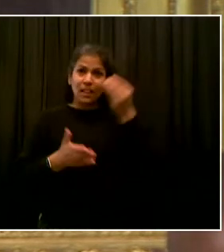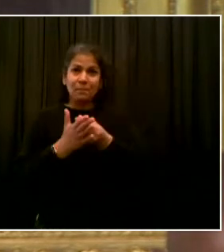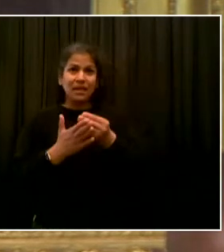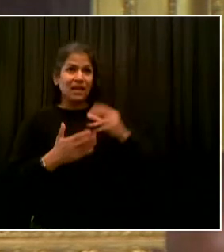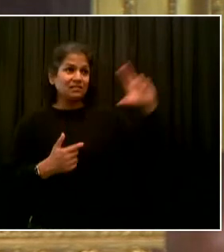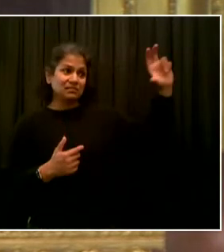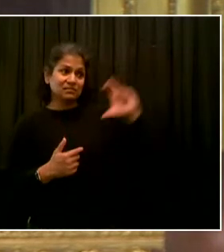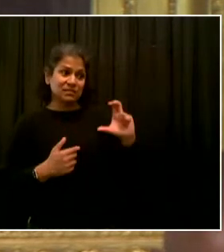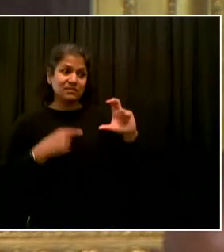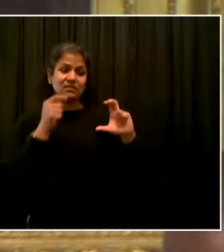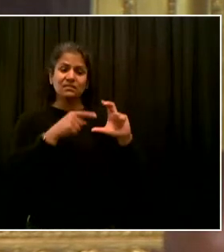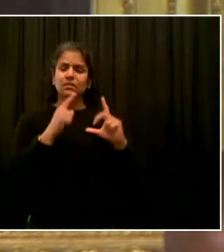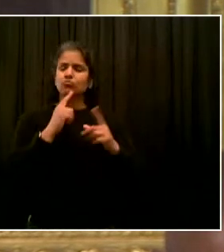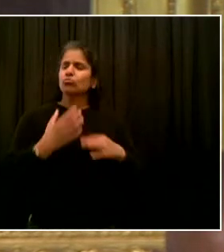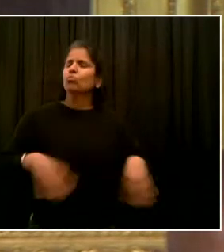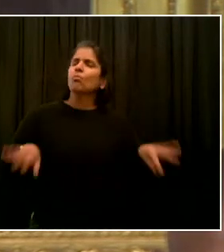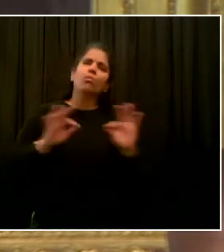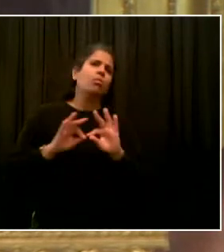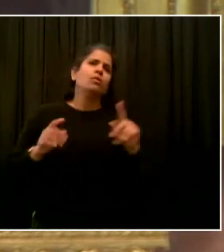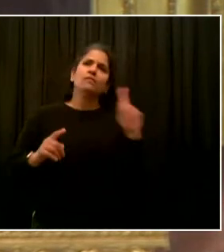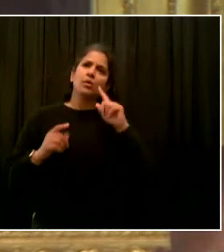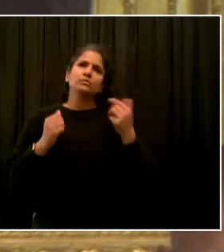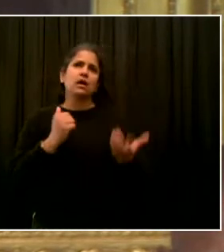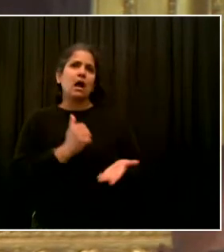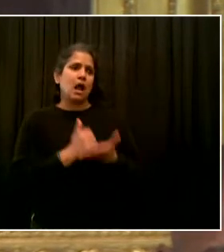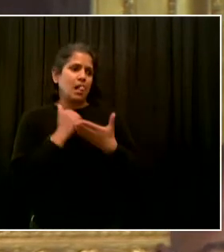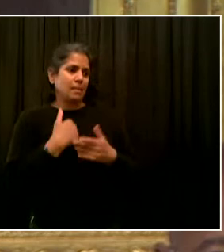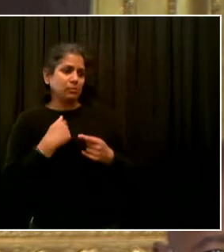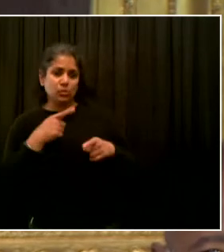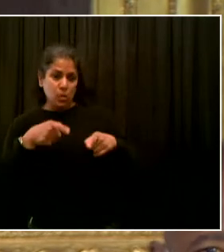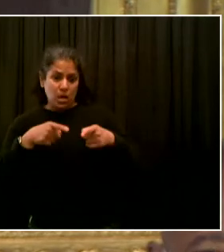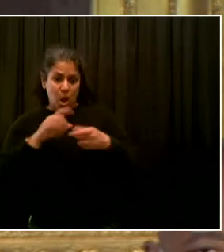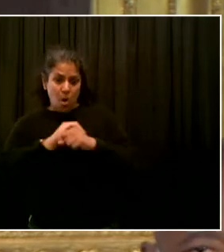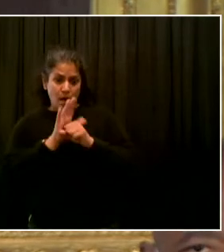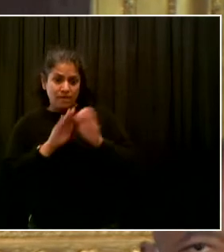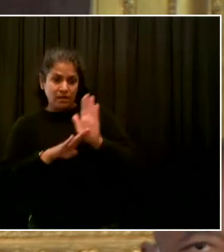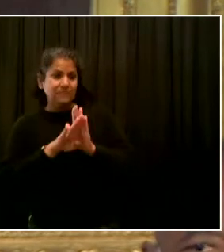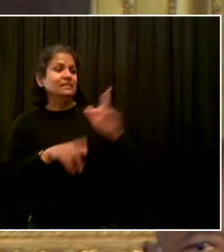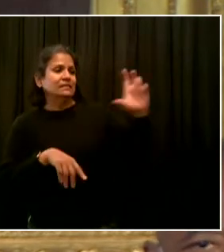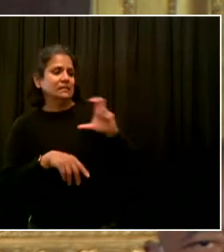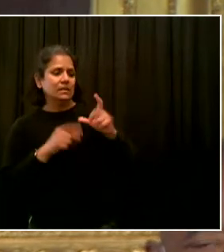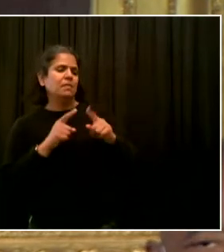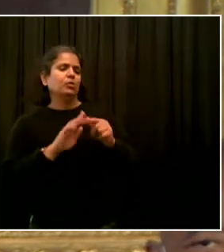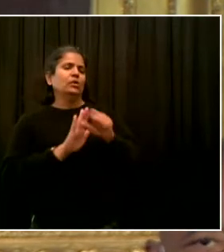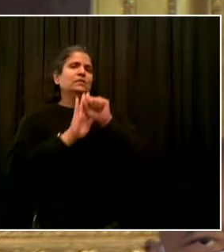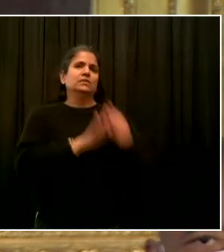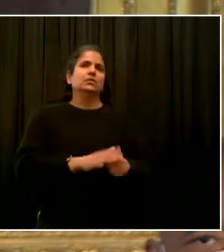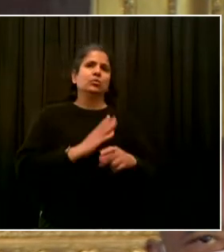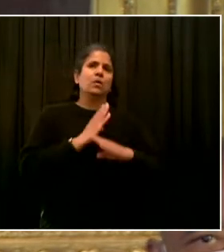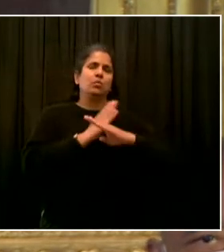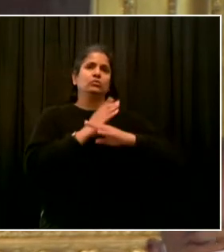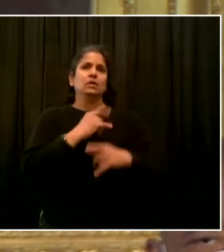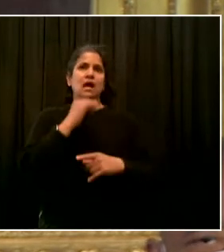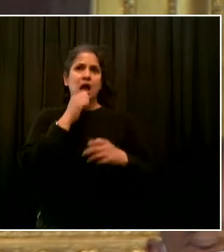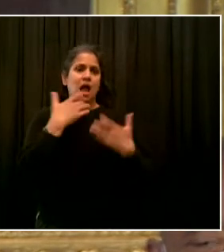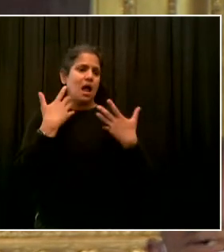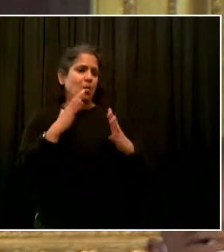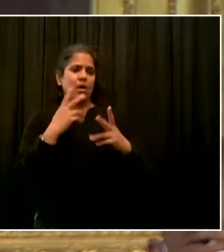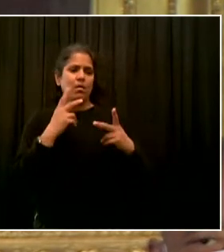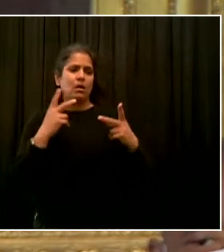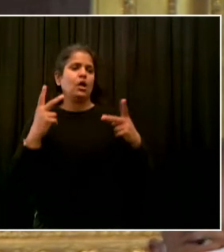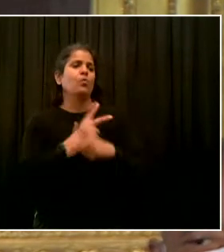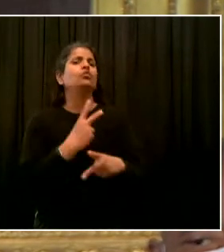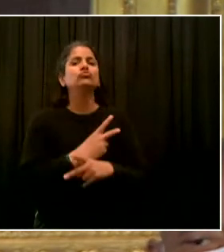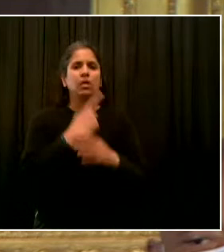our capacity to respond to this surge and to prevent the worst outcomes through testing, treatment, and vaccination. As an